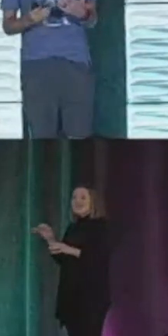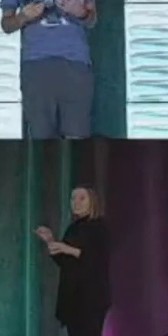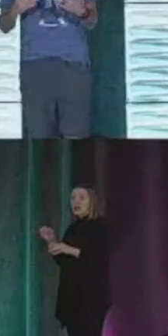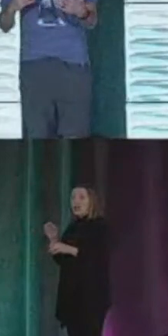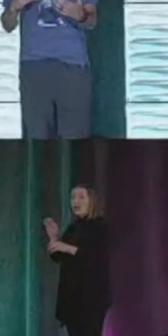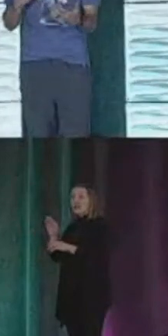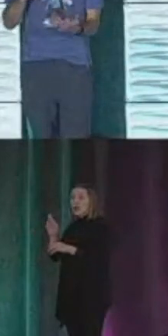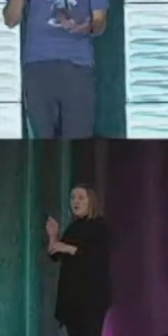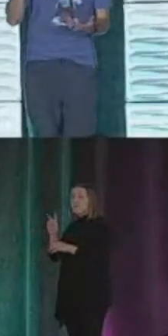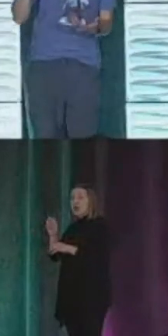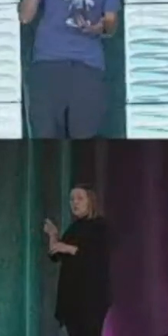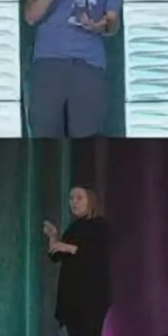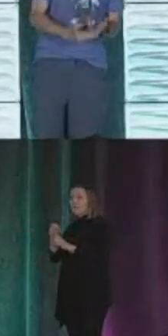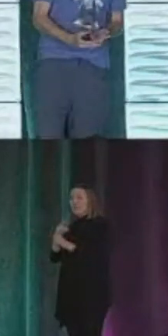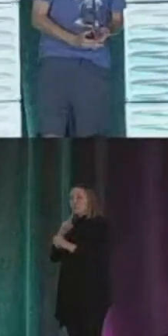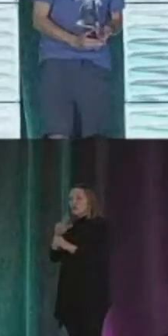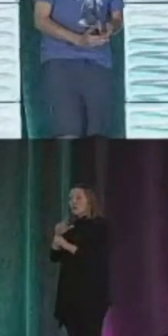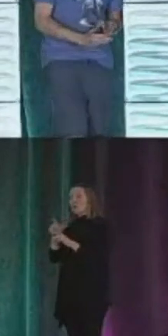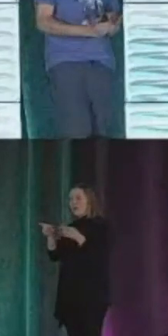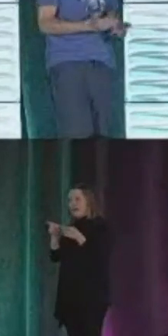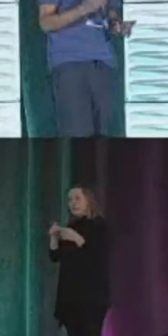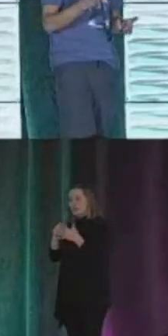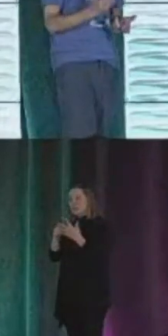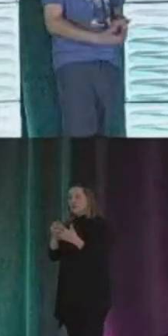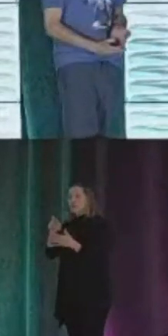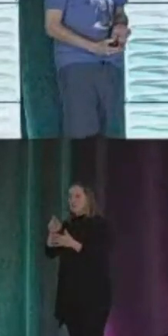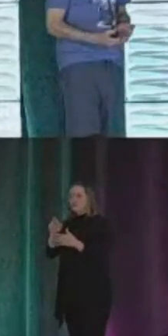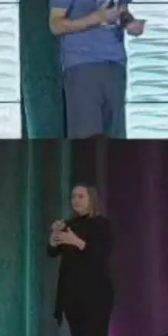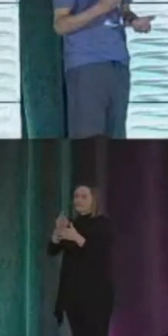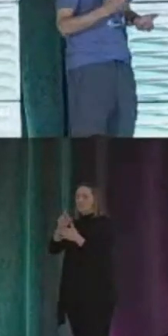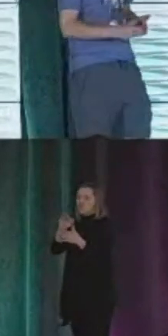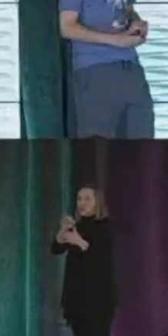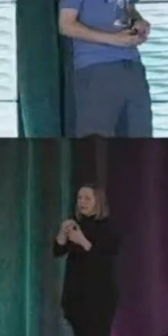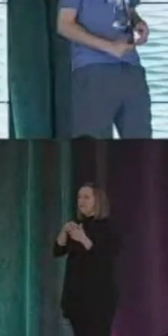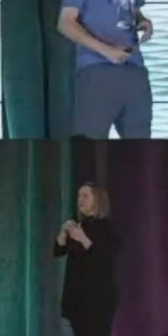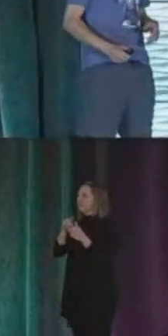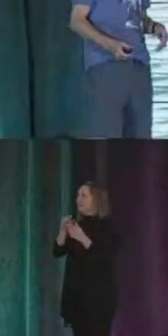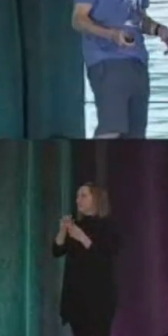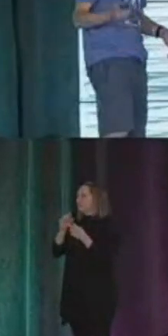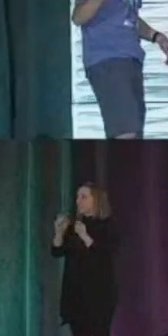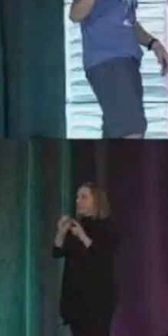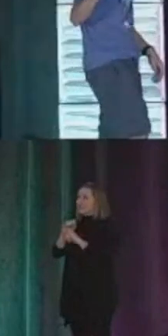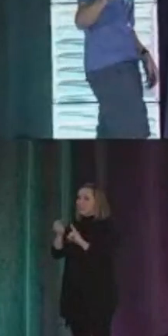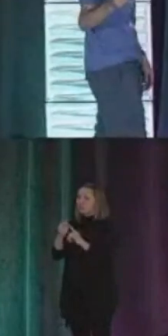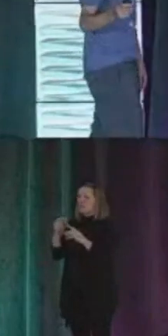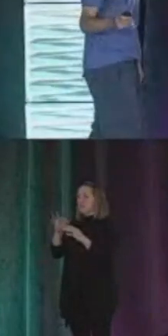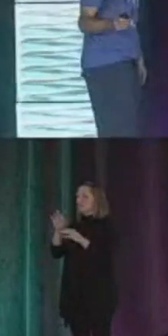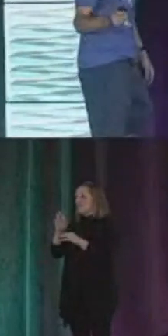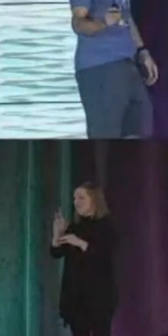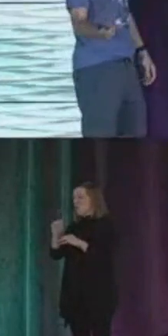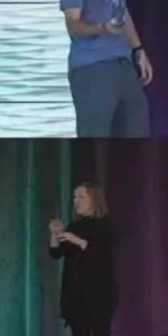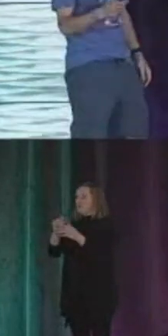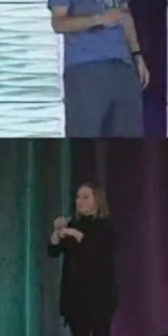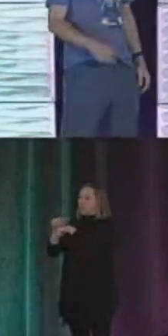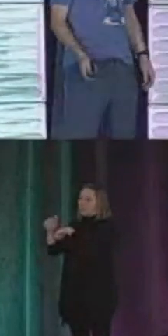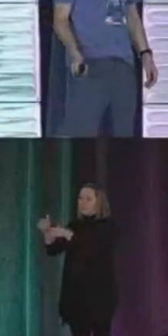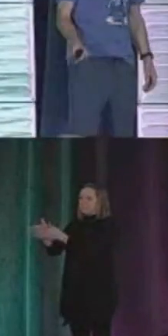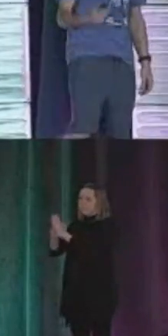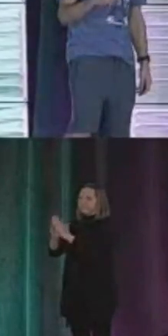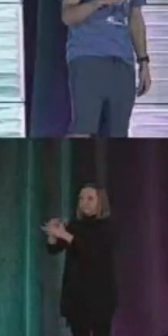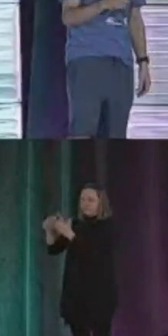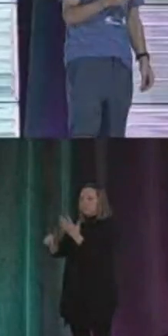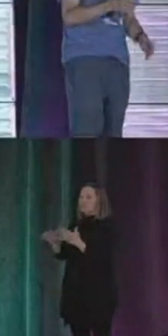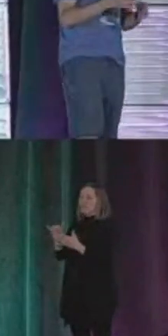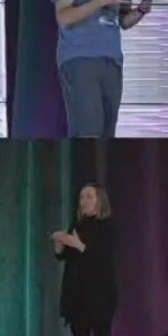job of making sure we handle race conditions and form resubmissions, things of that nature. And that